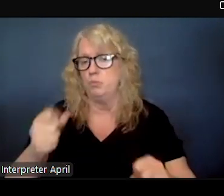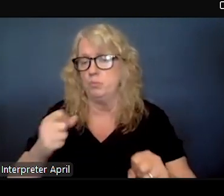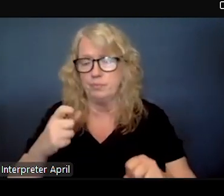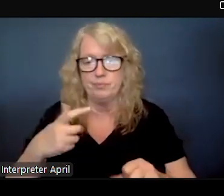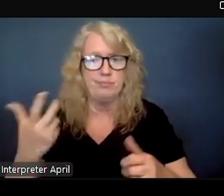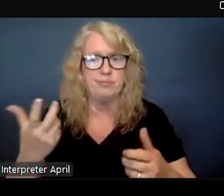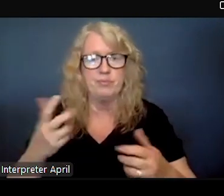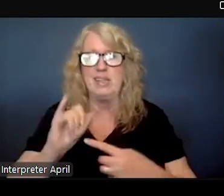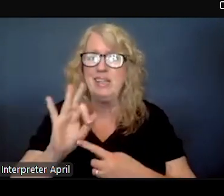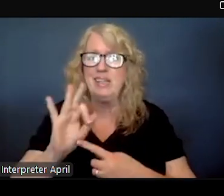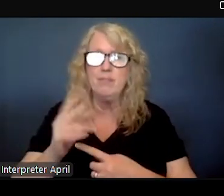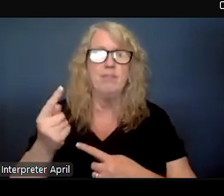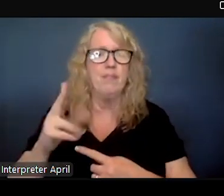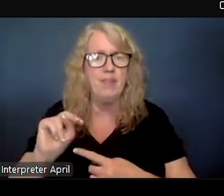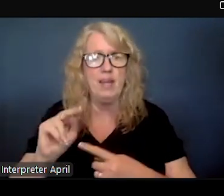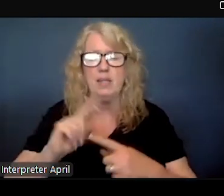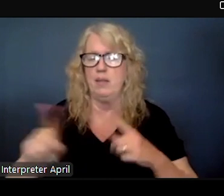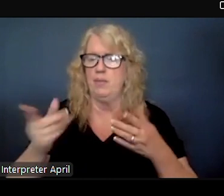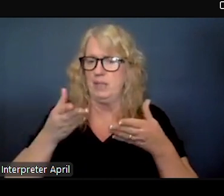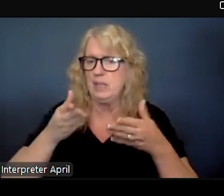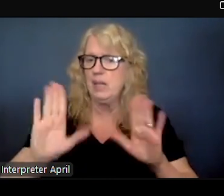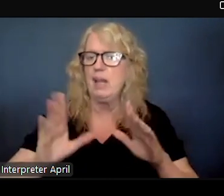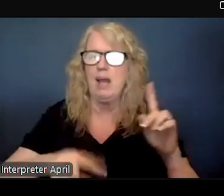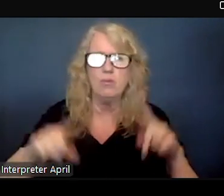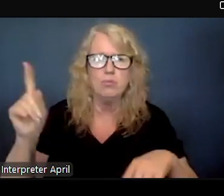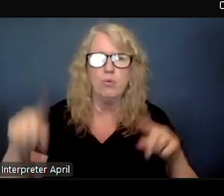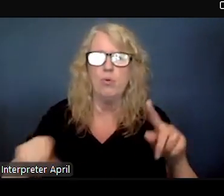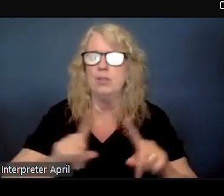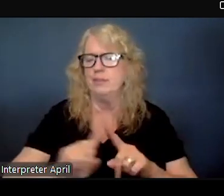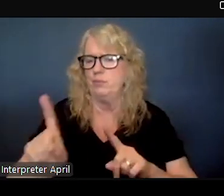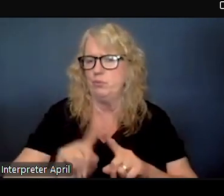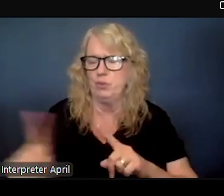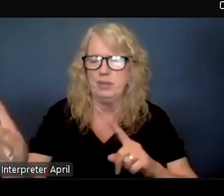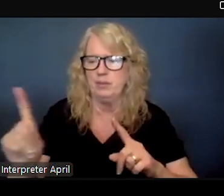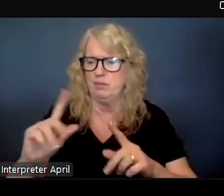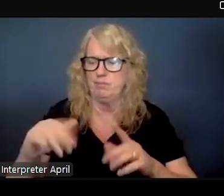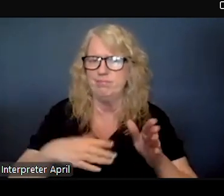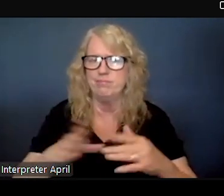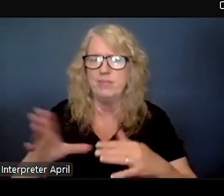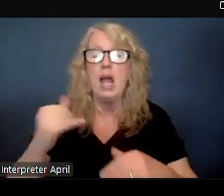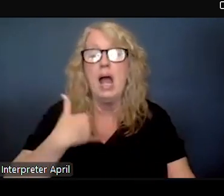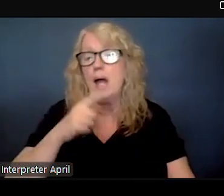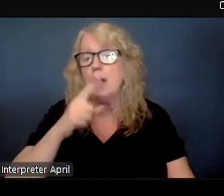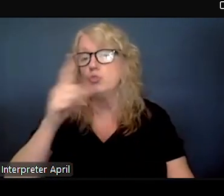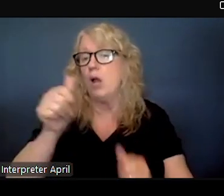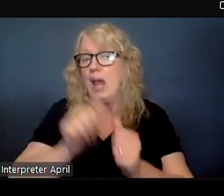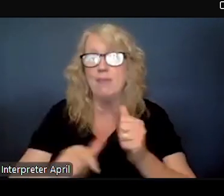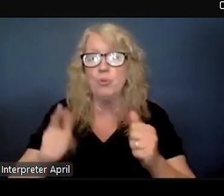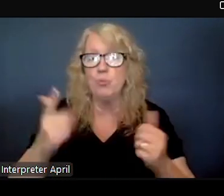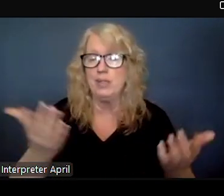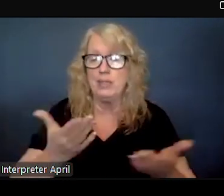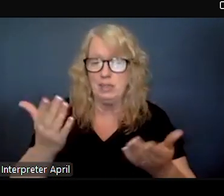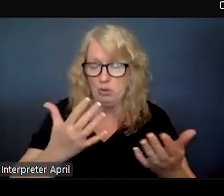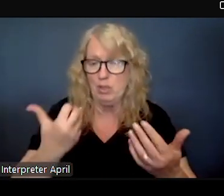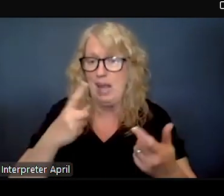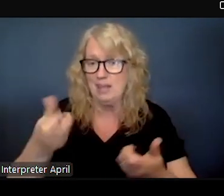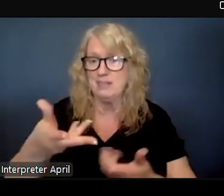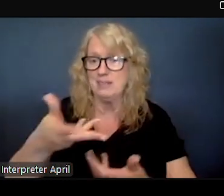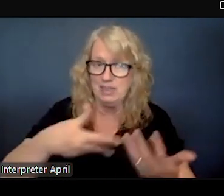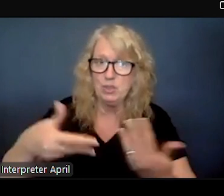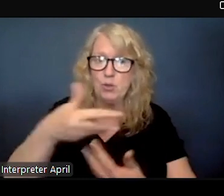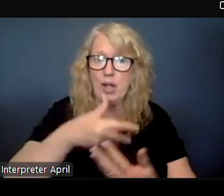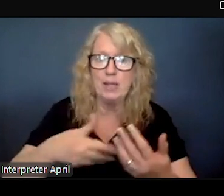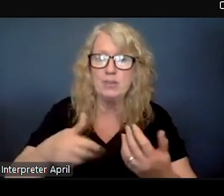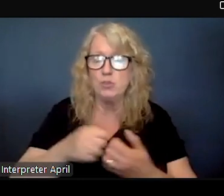of if-then statements that can allow for different navigations and routing. I'm sure everyone on this call has actually interacted with